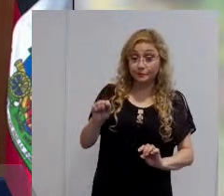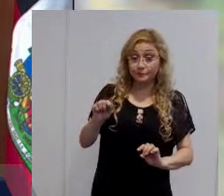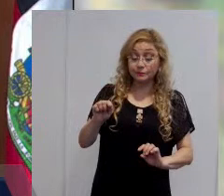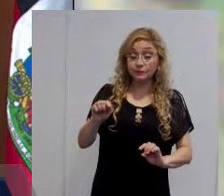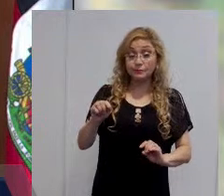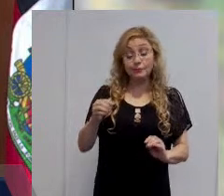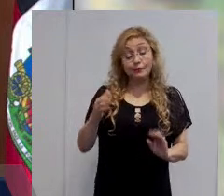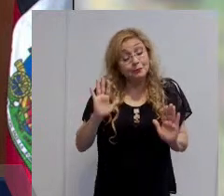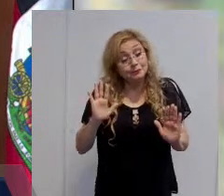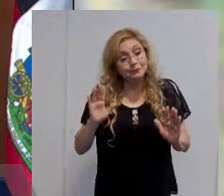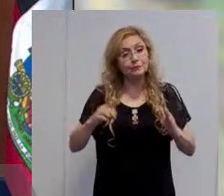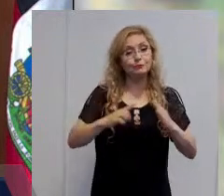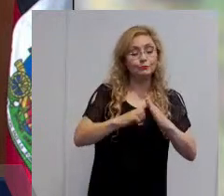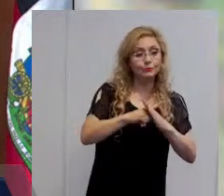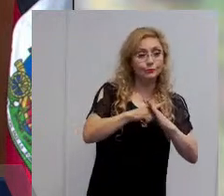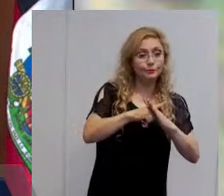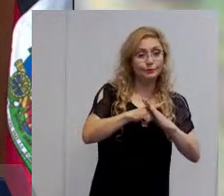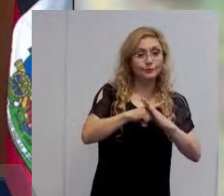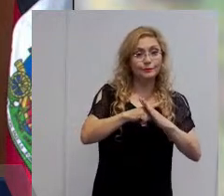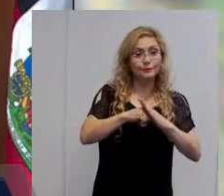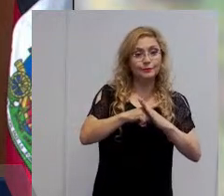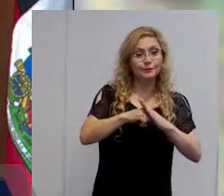ministry.